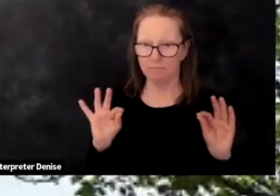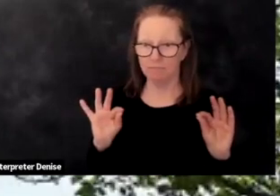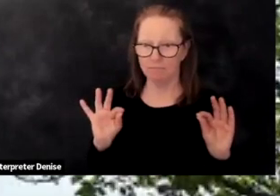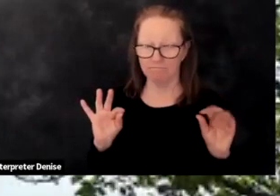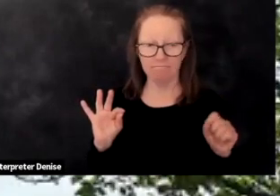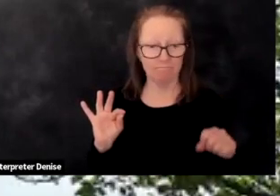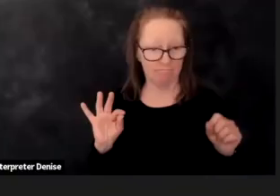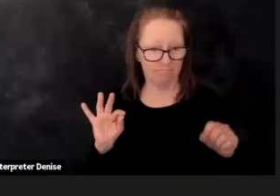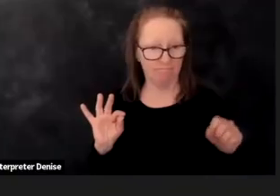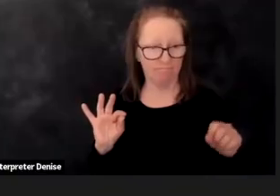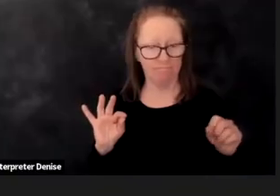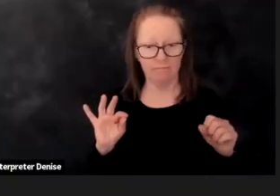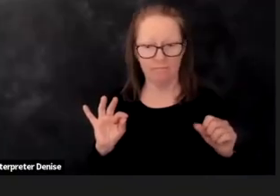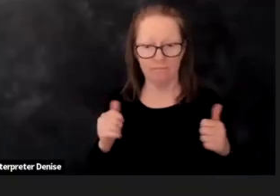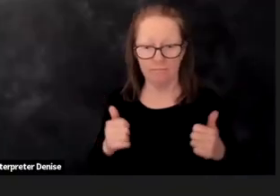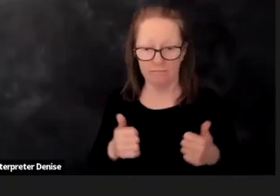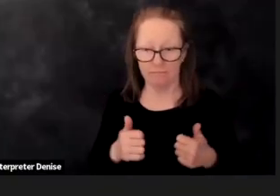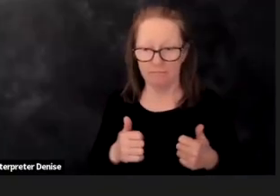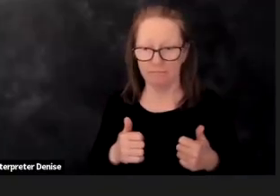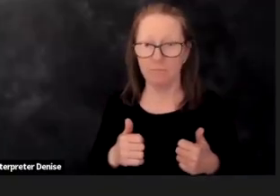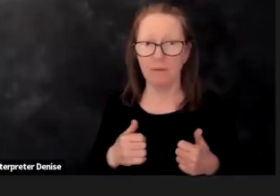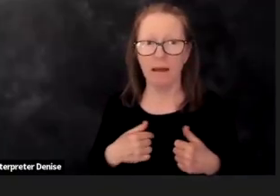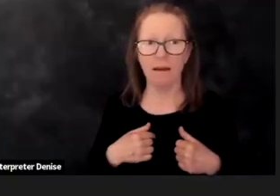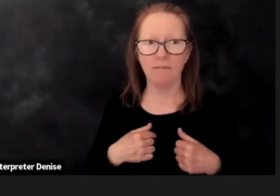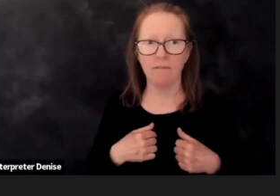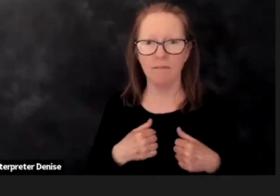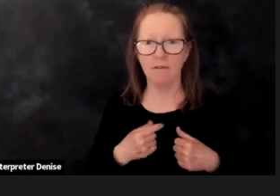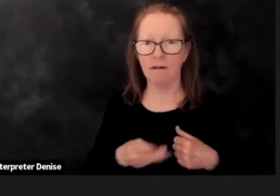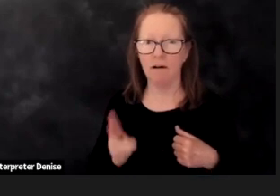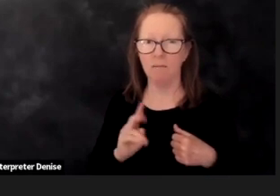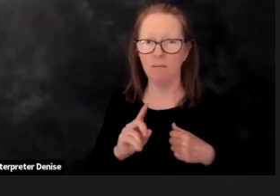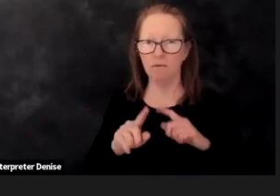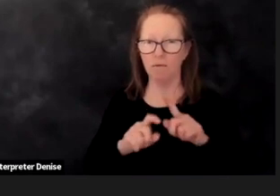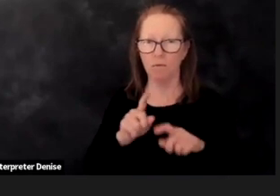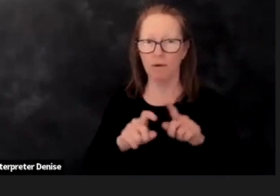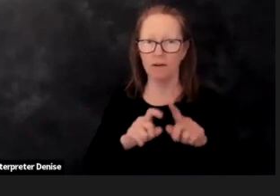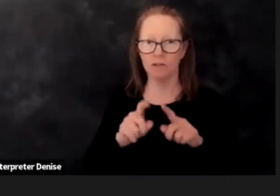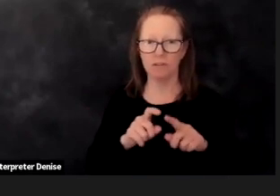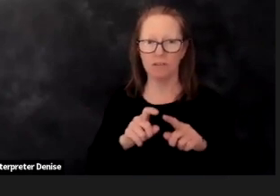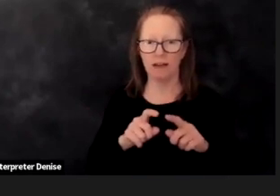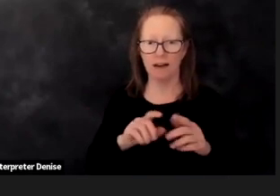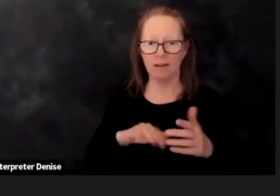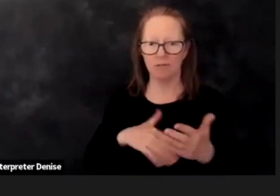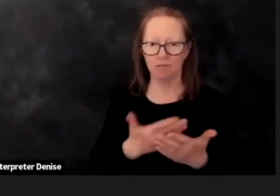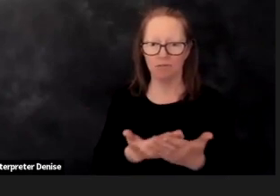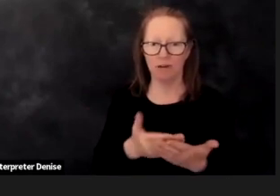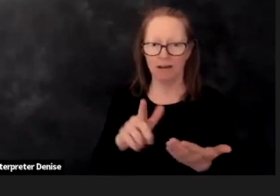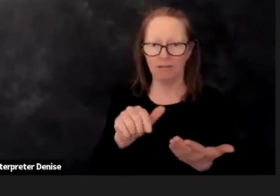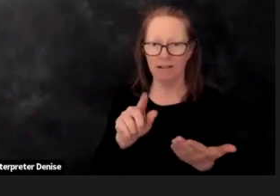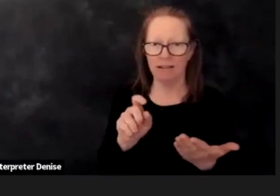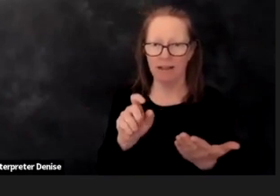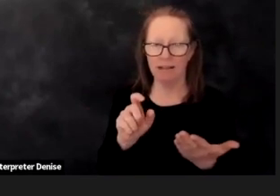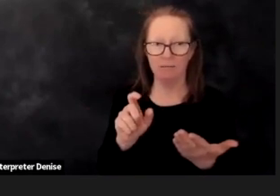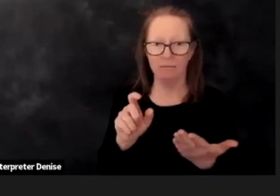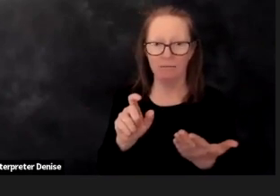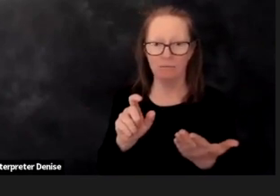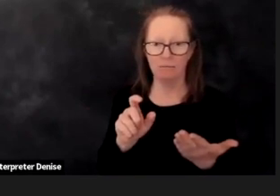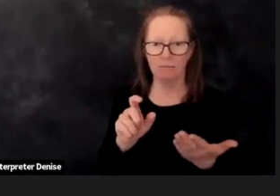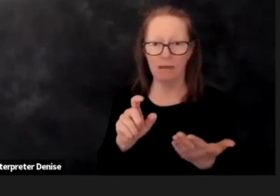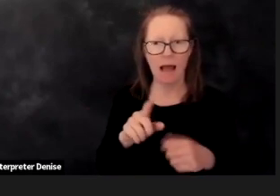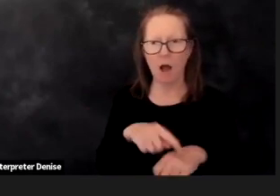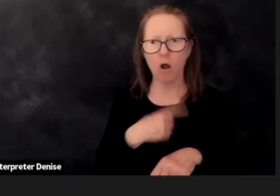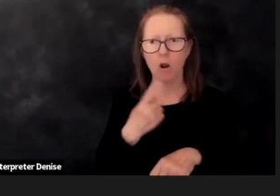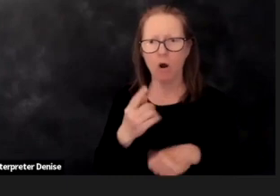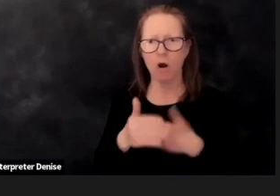I just had just a couple of questions as I got on into the meeting. I'm a little late. How long is this process going